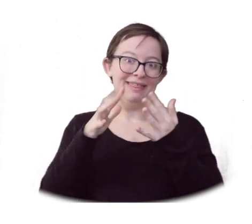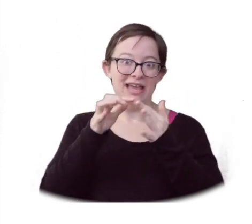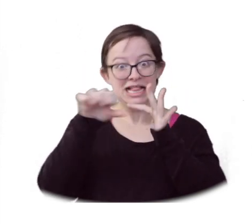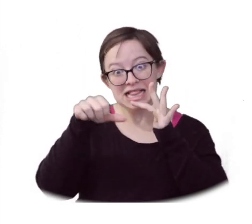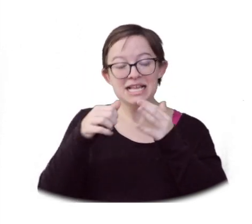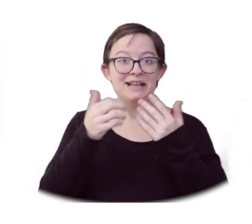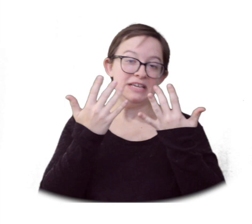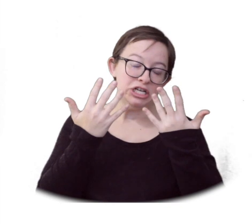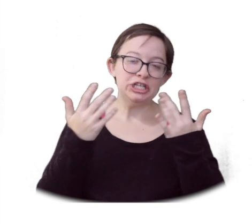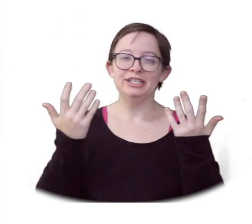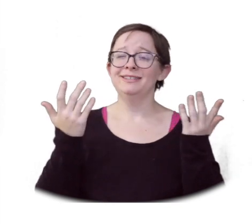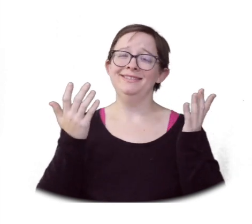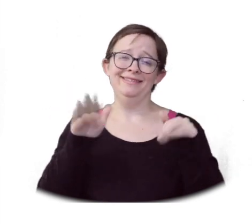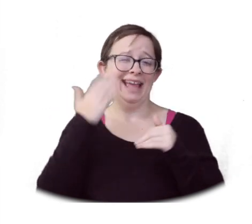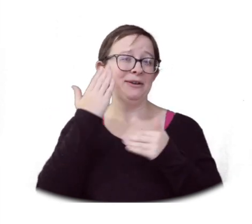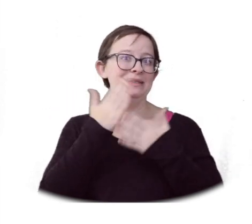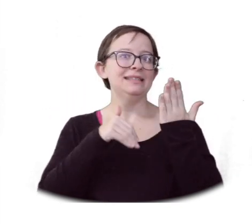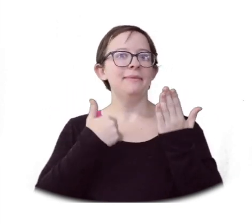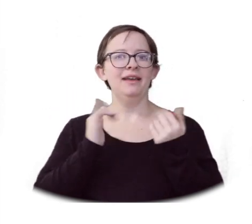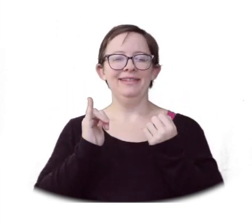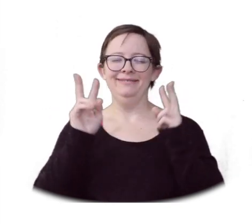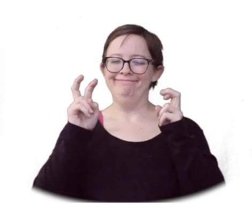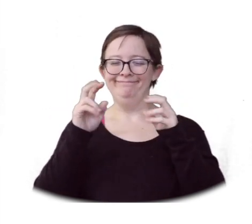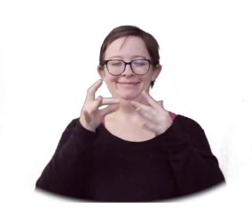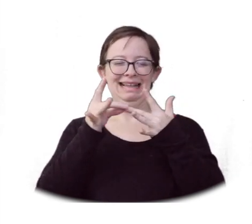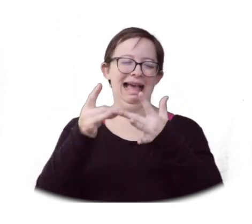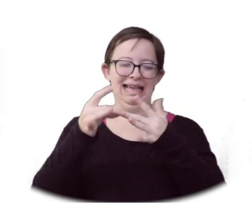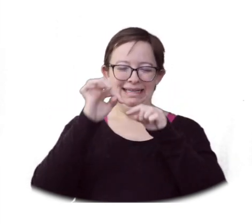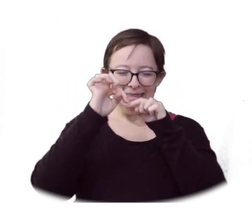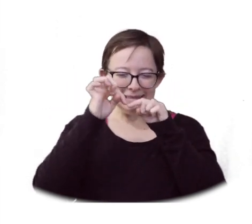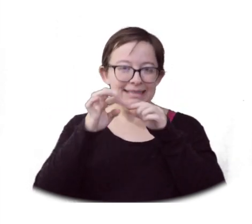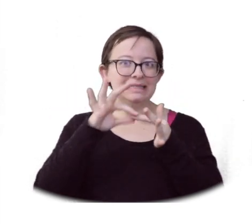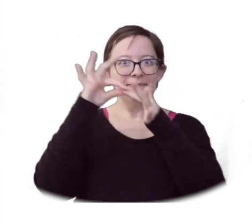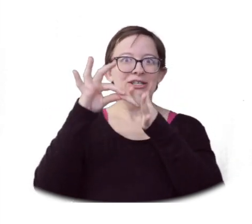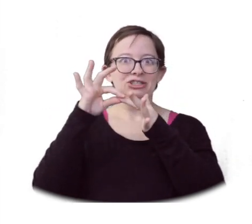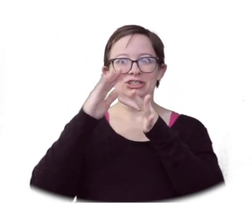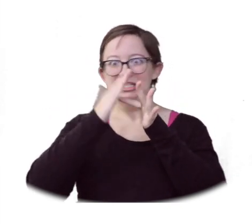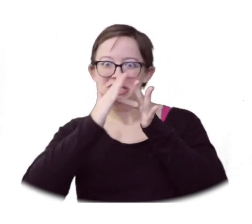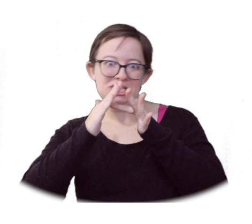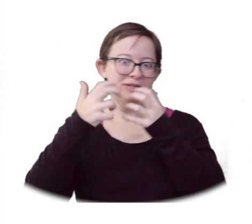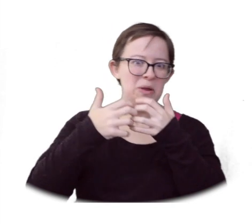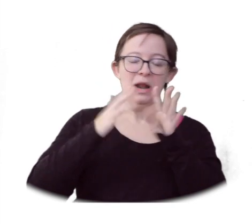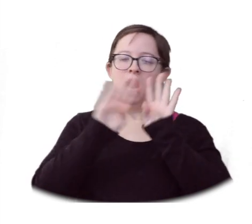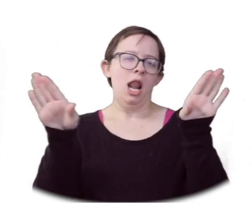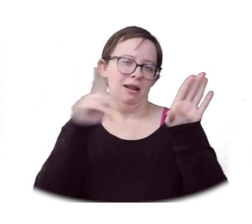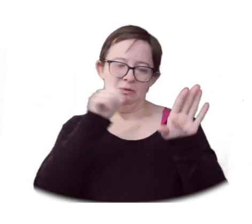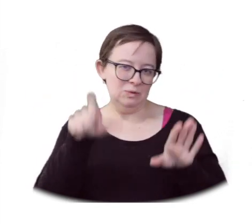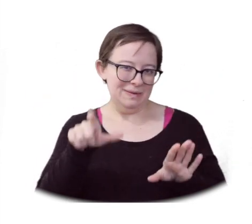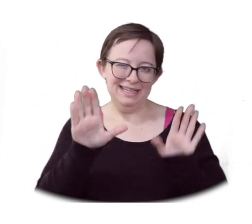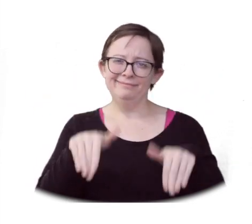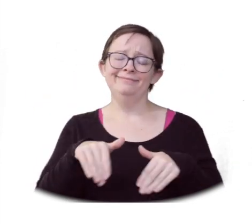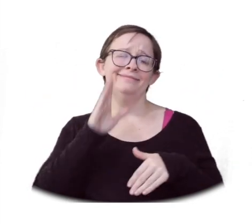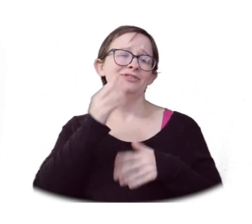their fingers, without cutting their fingers. I know some of them have like guides and special nail files and all these things.